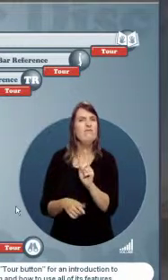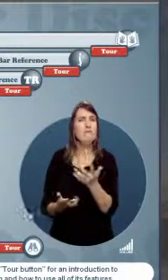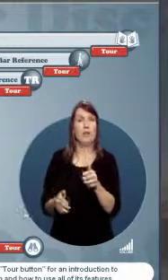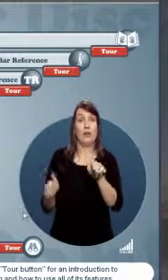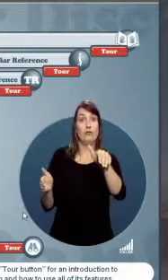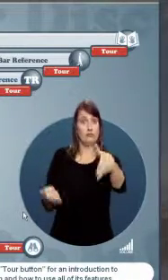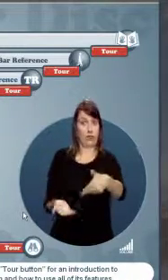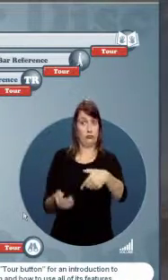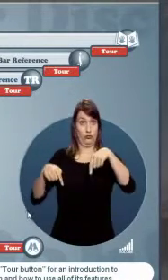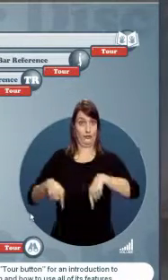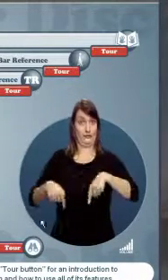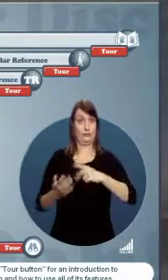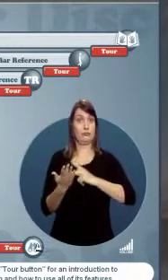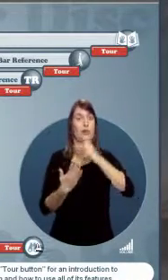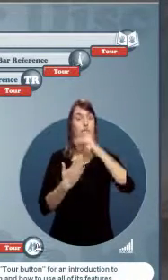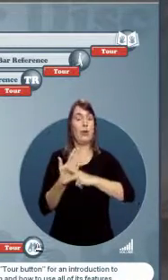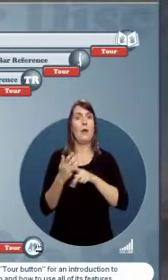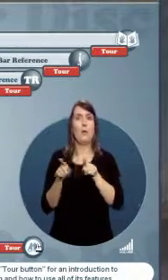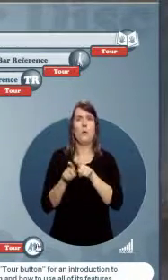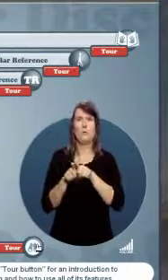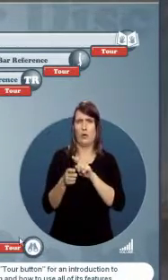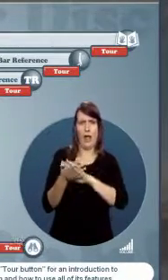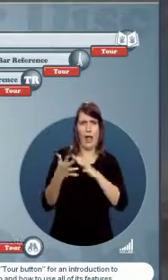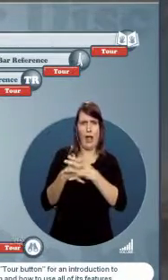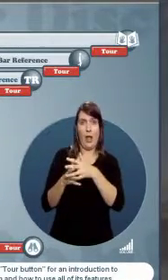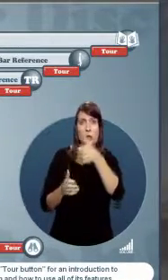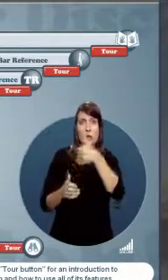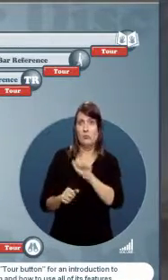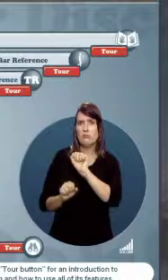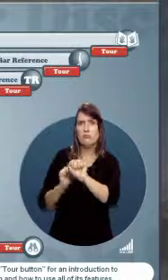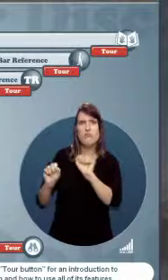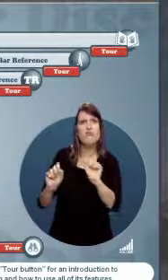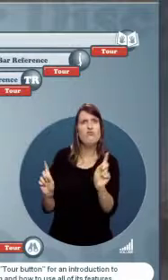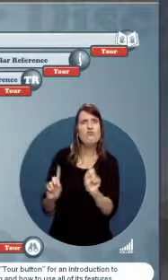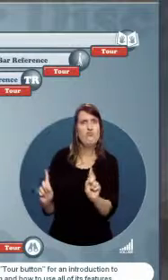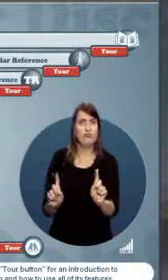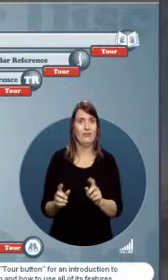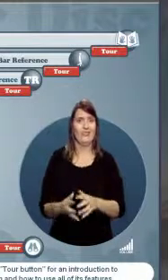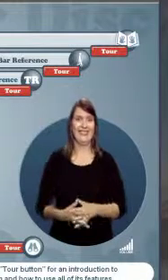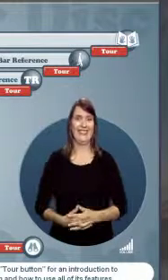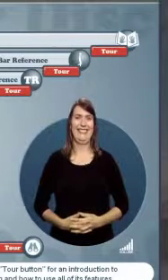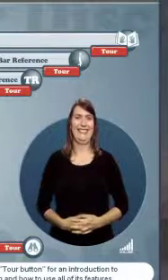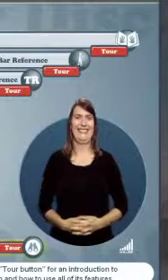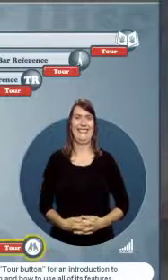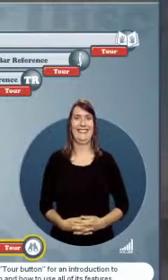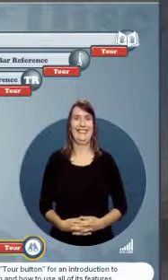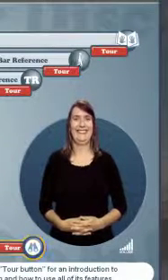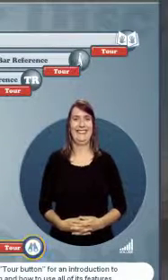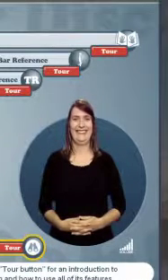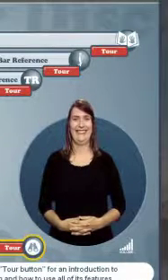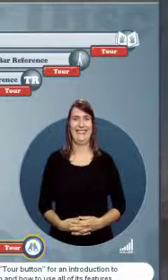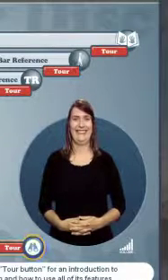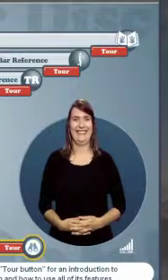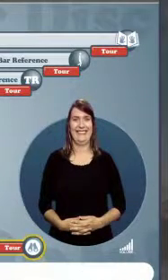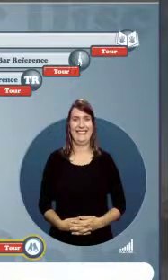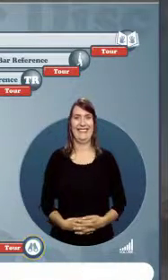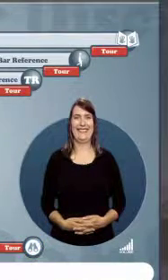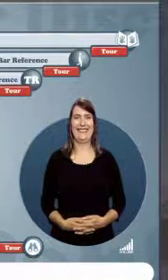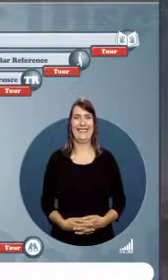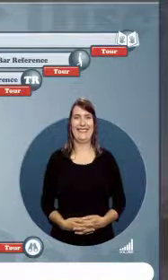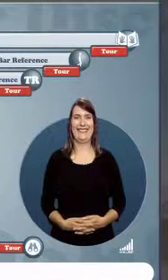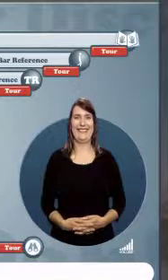Click on Tour of the Grammar Disc for an introduction to the programme and how to use all its features.